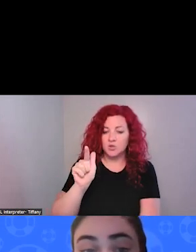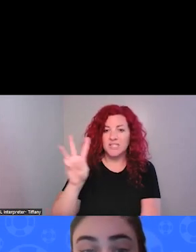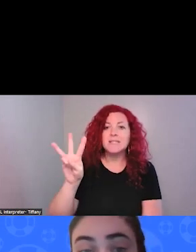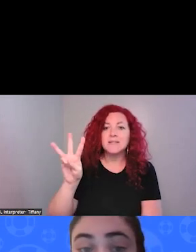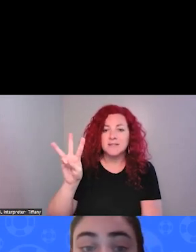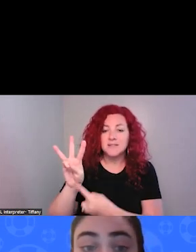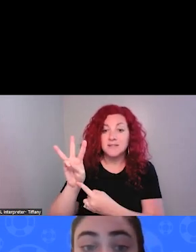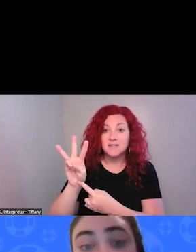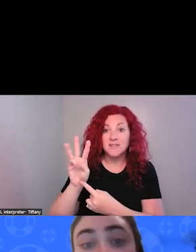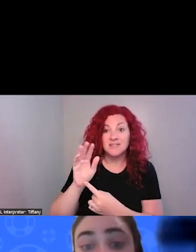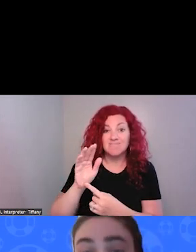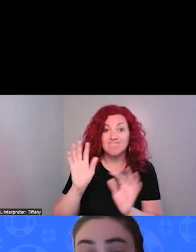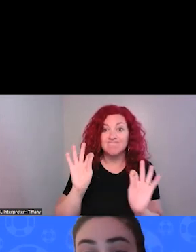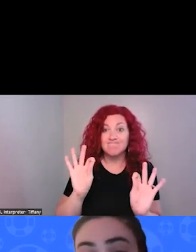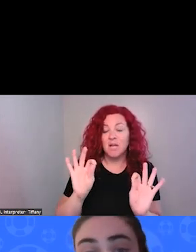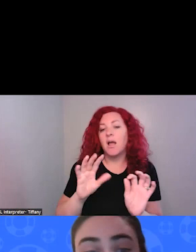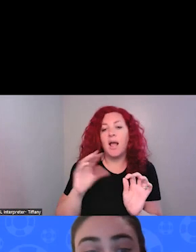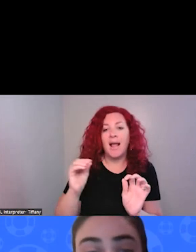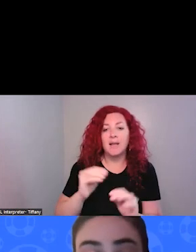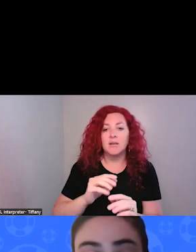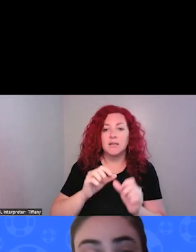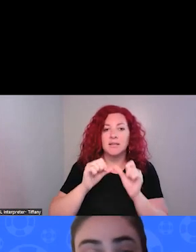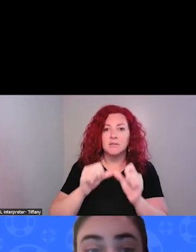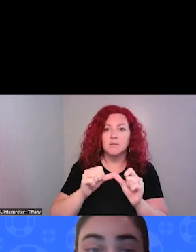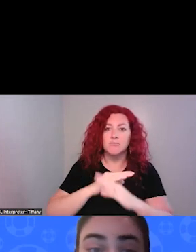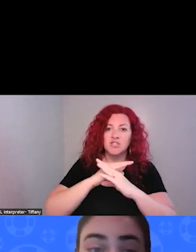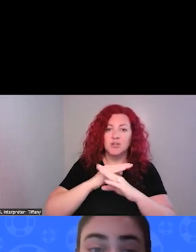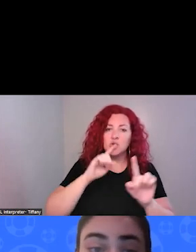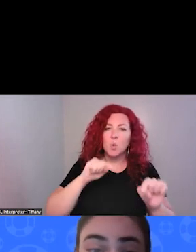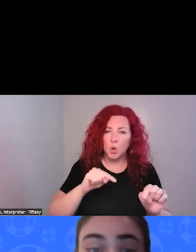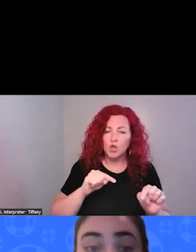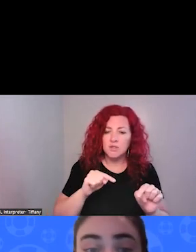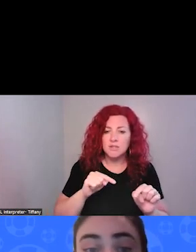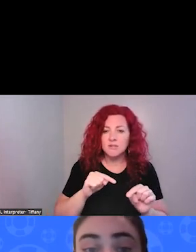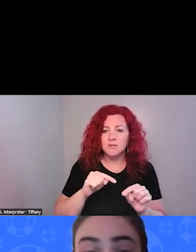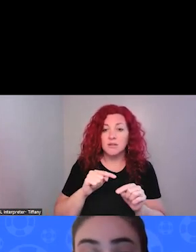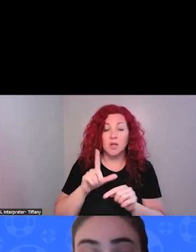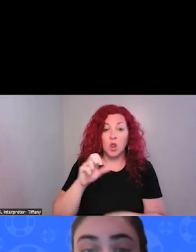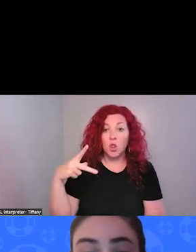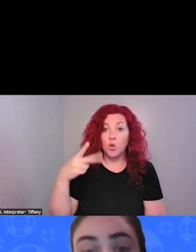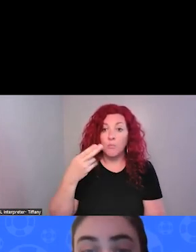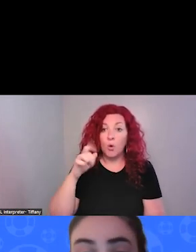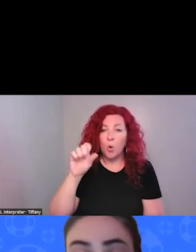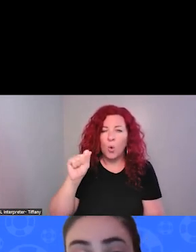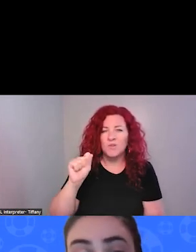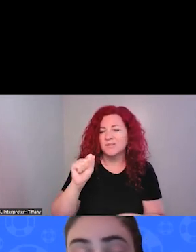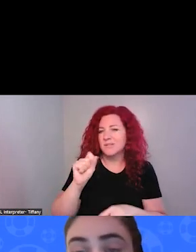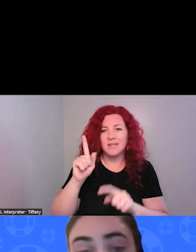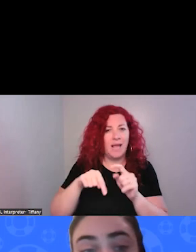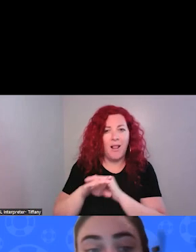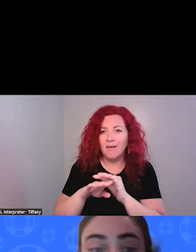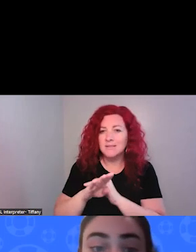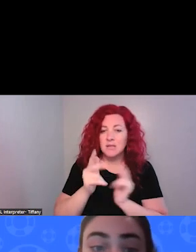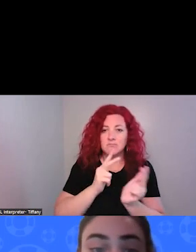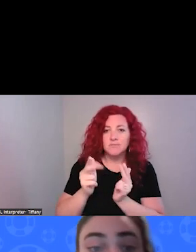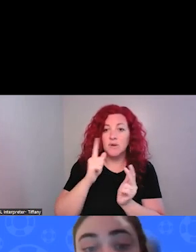funding to implement extreme risk protection orders and tighten some loopholes that allow young people to access firearms and to limit access to firearms for people